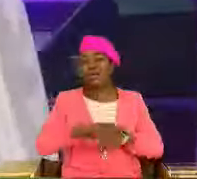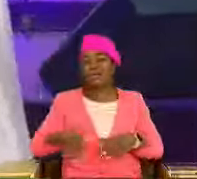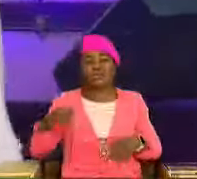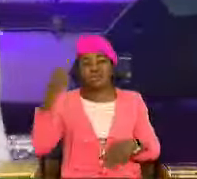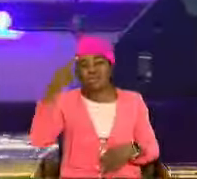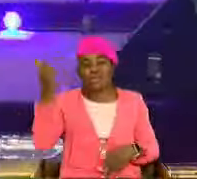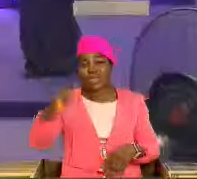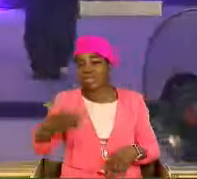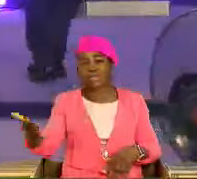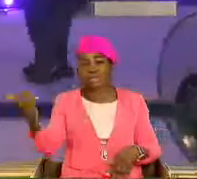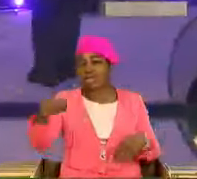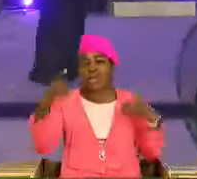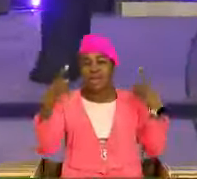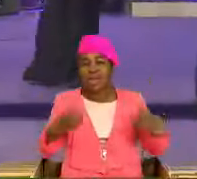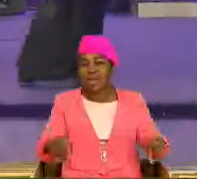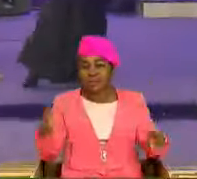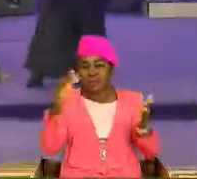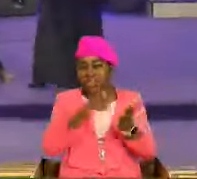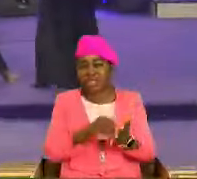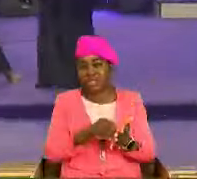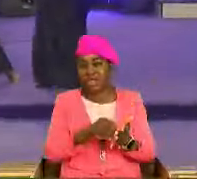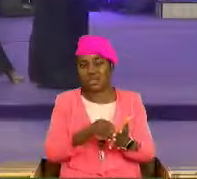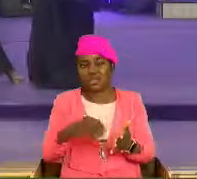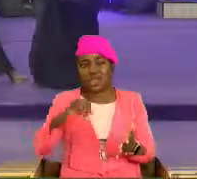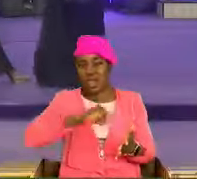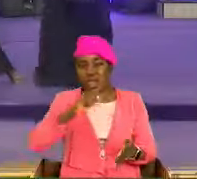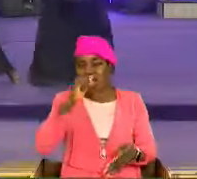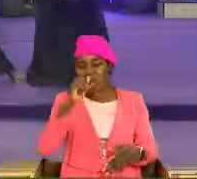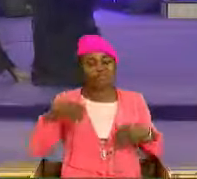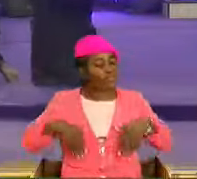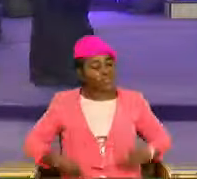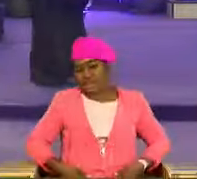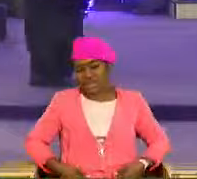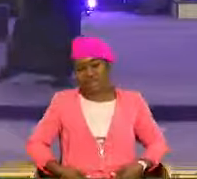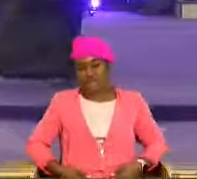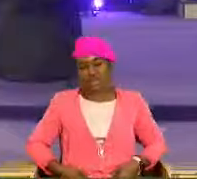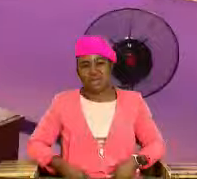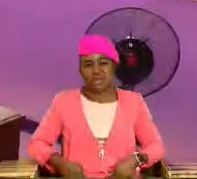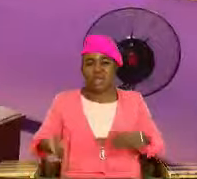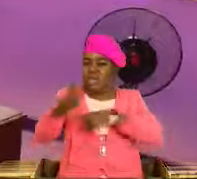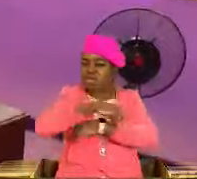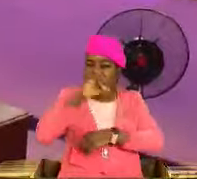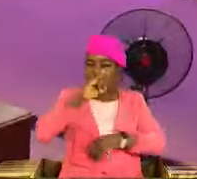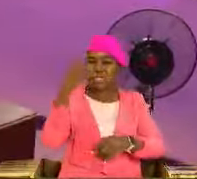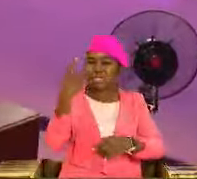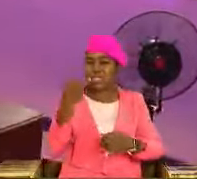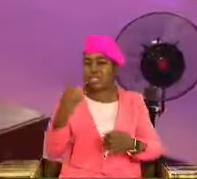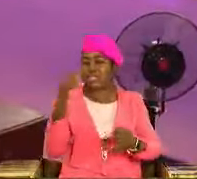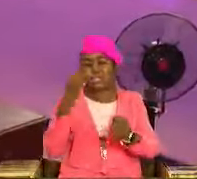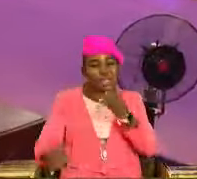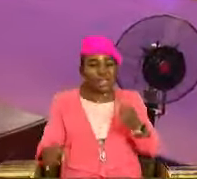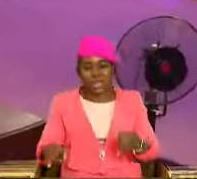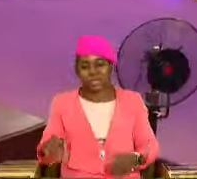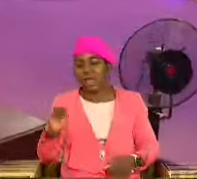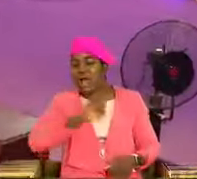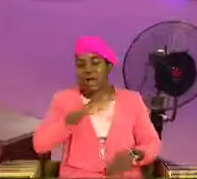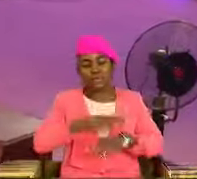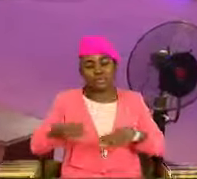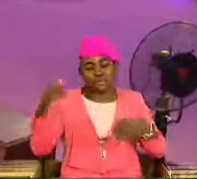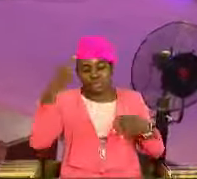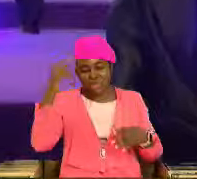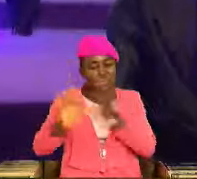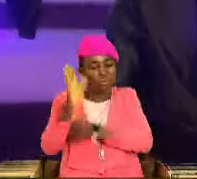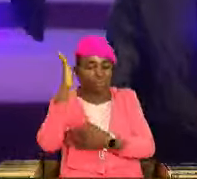so I don't think so this is the end of 70 days prayer and fasting today are you asking me to you're telling that I should have